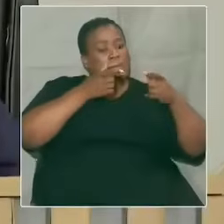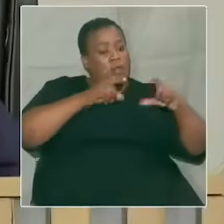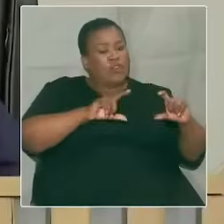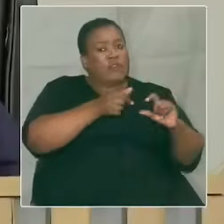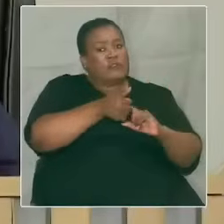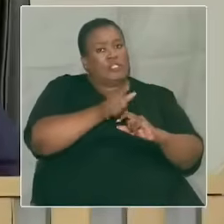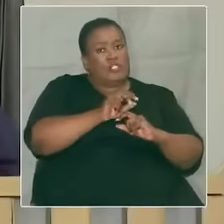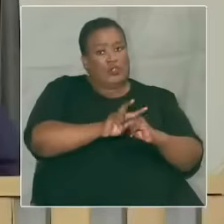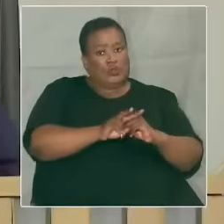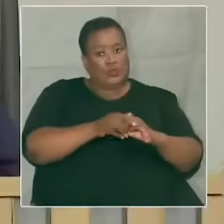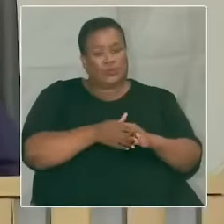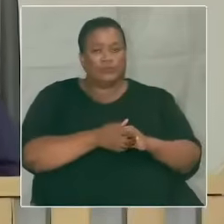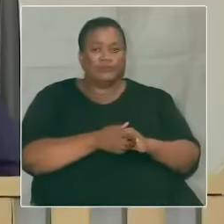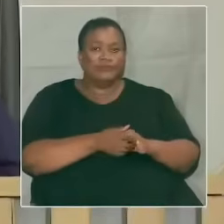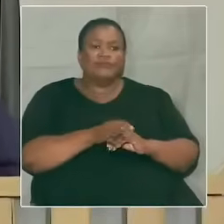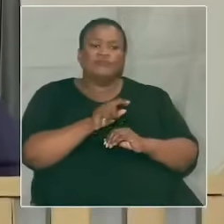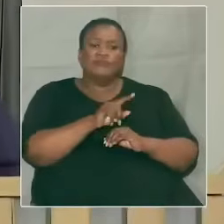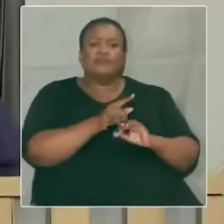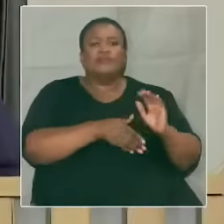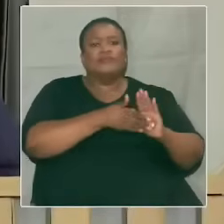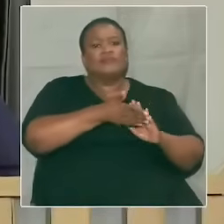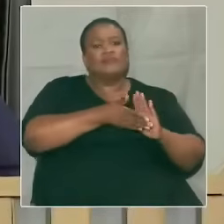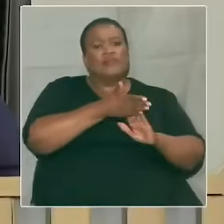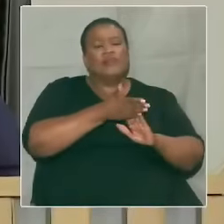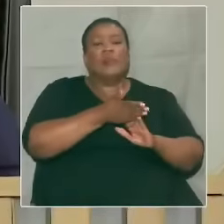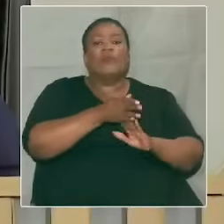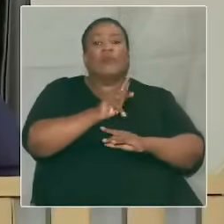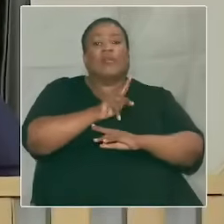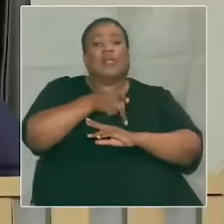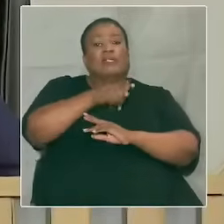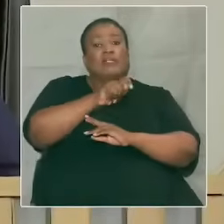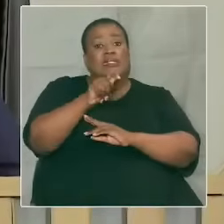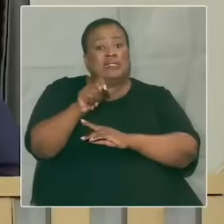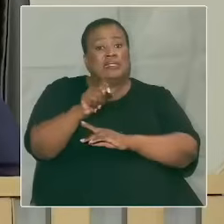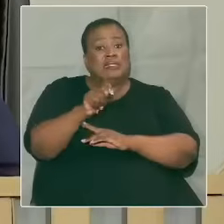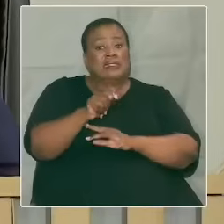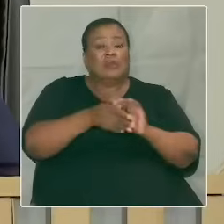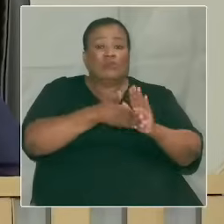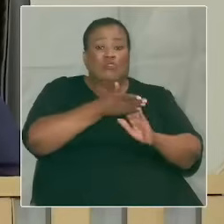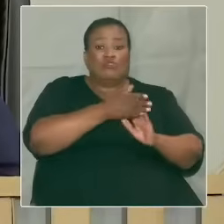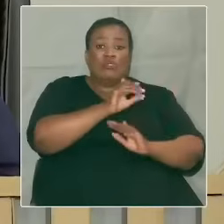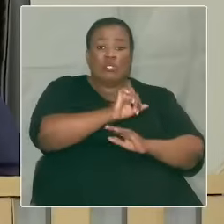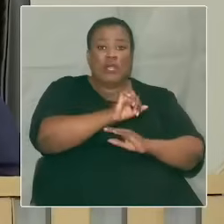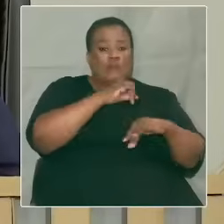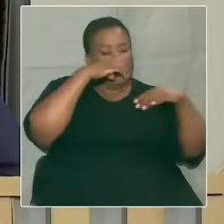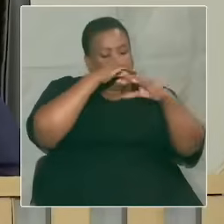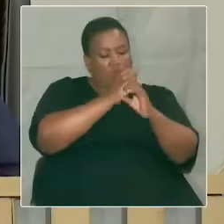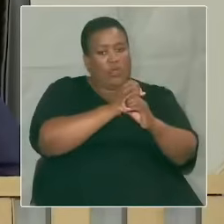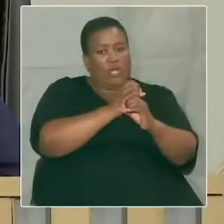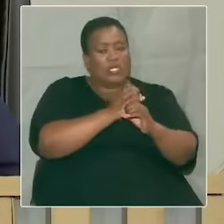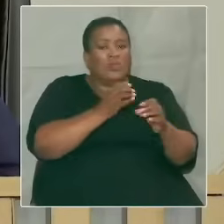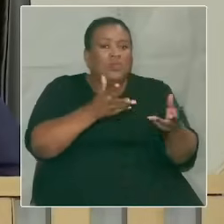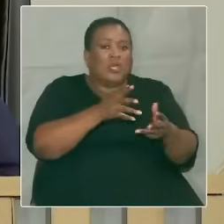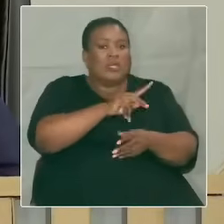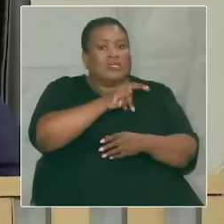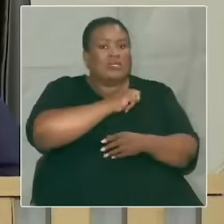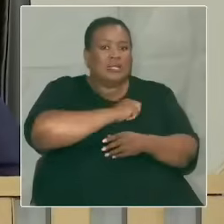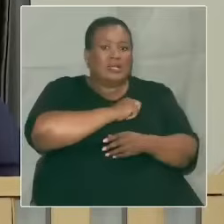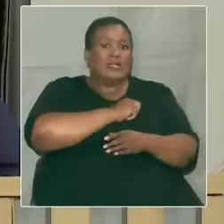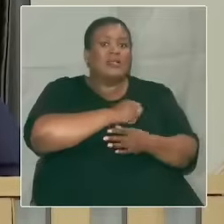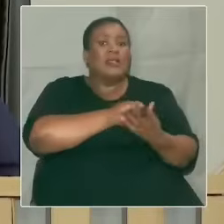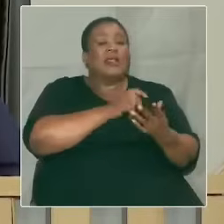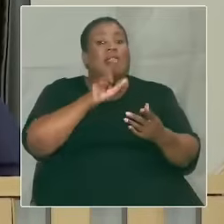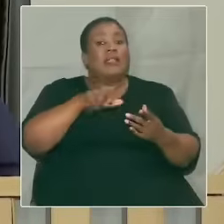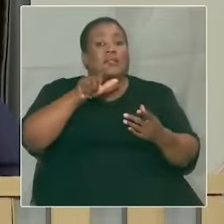the operation of the political killings task team was mainly KwaZulu-Natal, and later